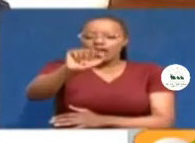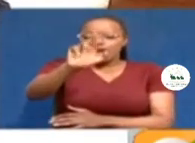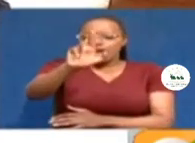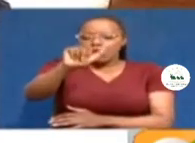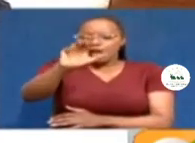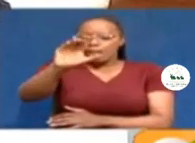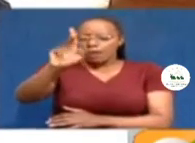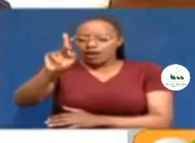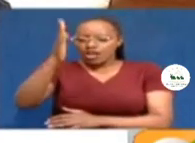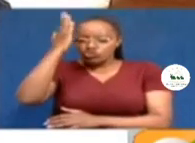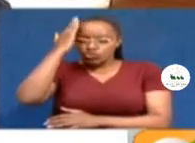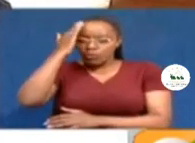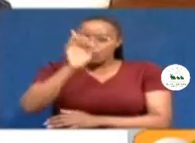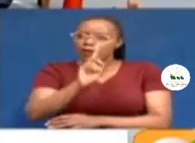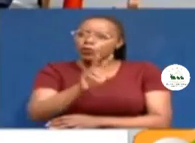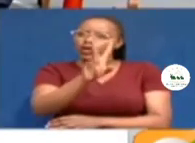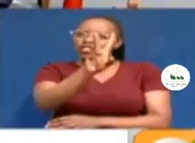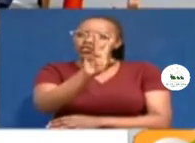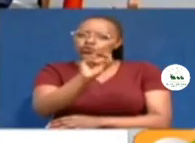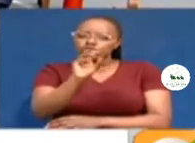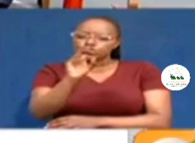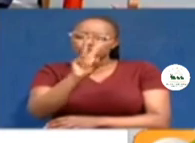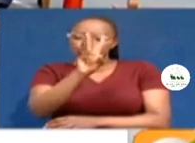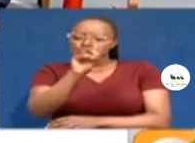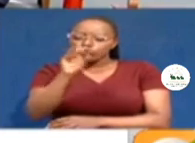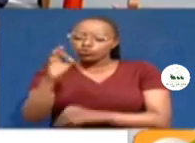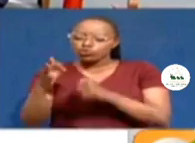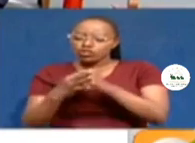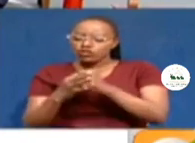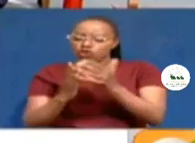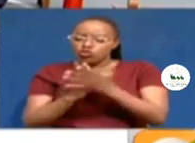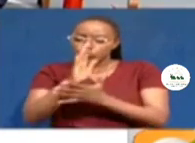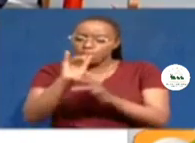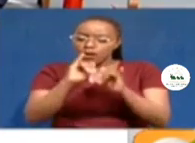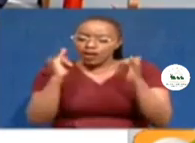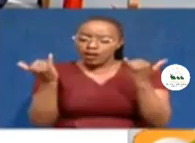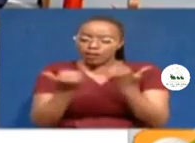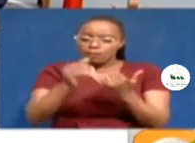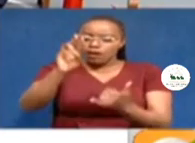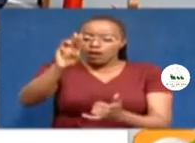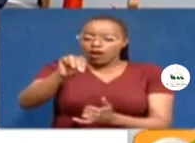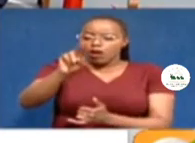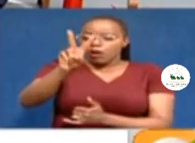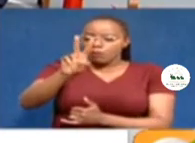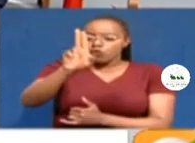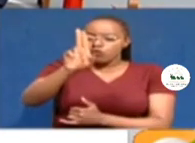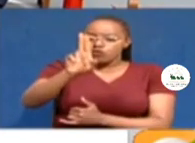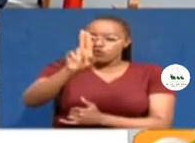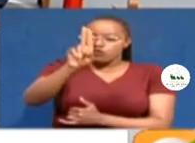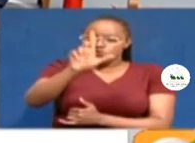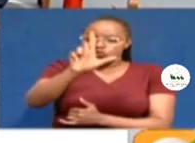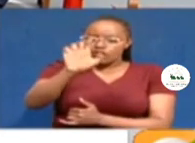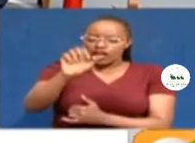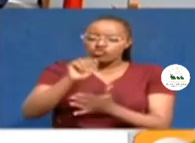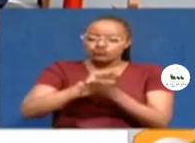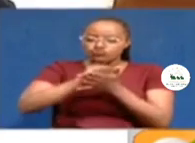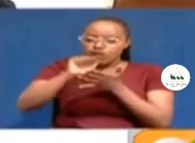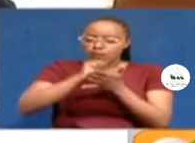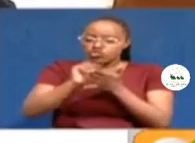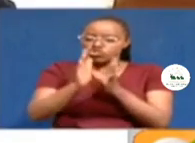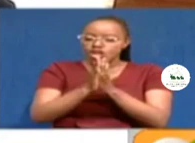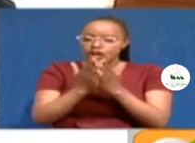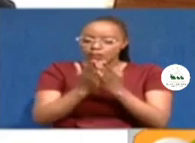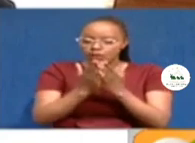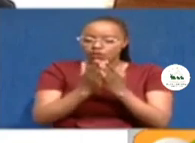remember in the year 2008 through your institution Mvule, you published a book written